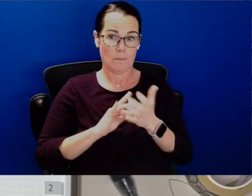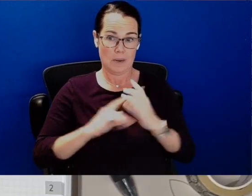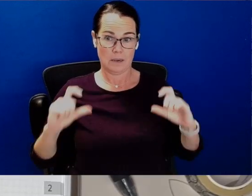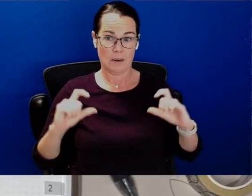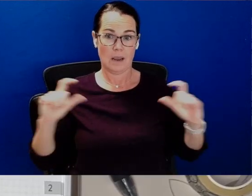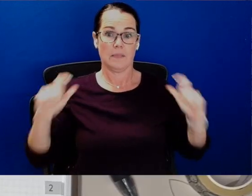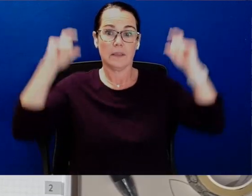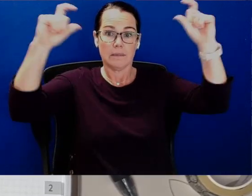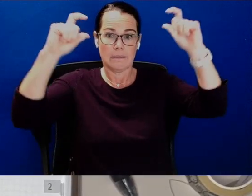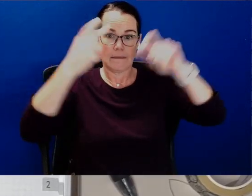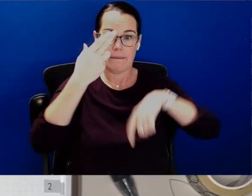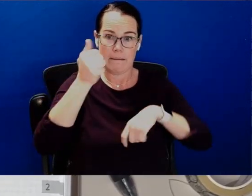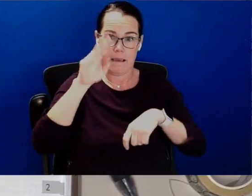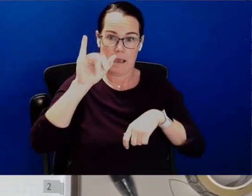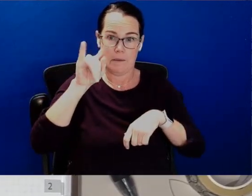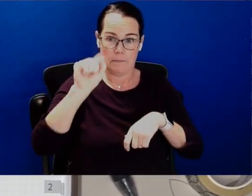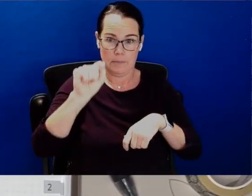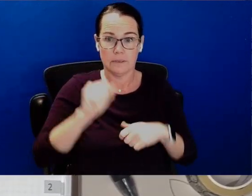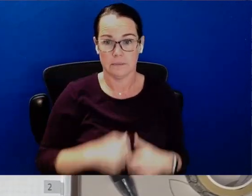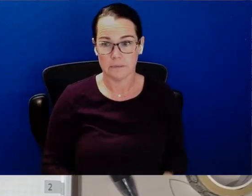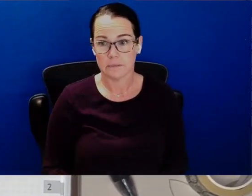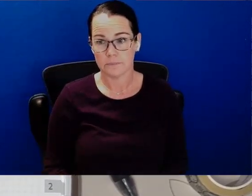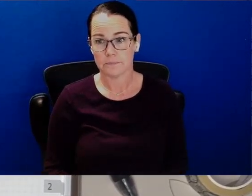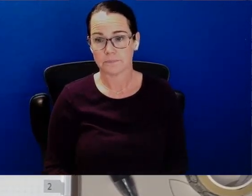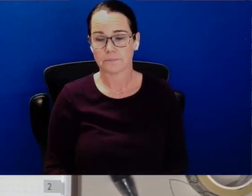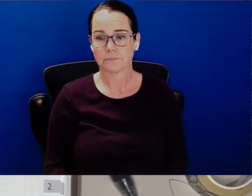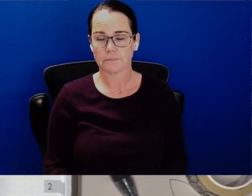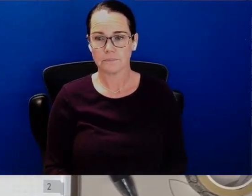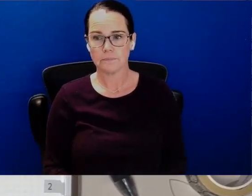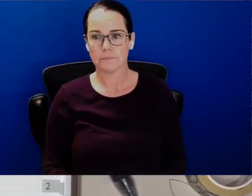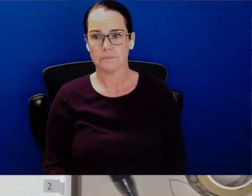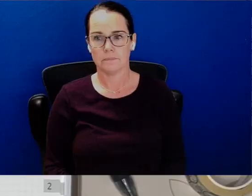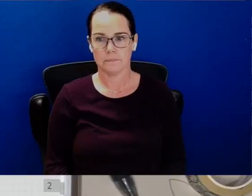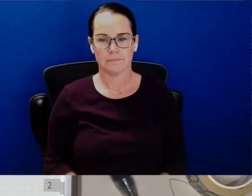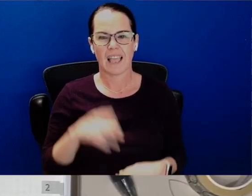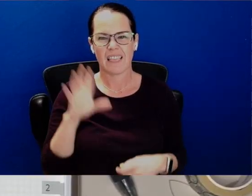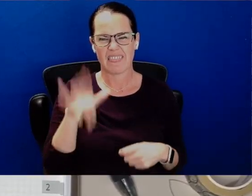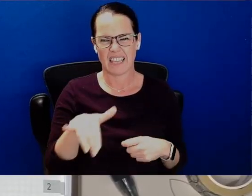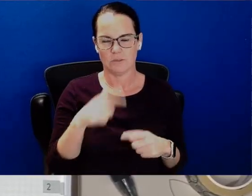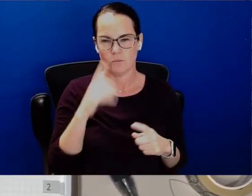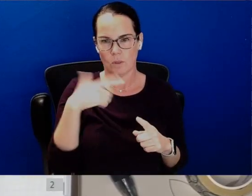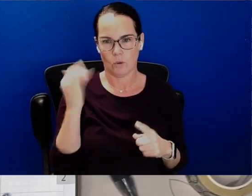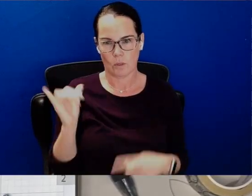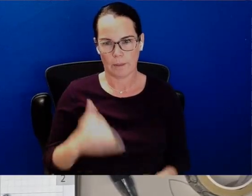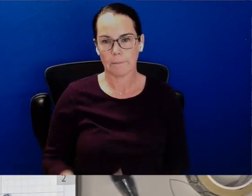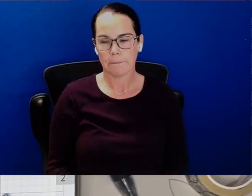my habits that I'm trying to form. So that's this month.